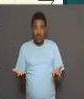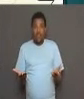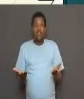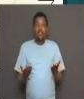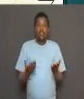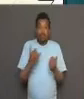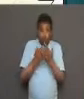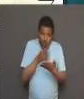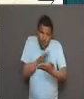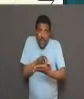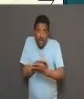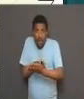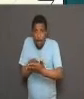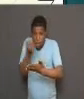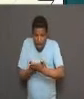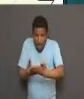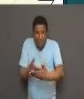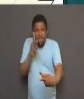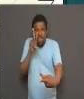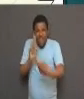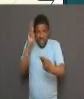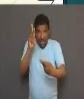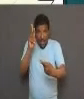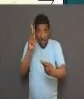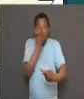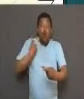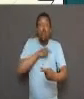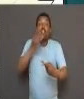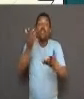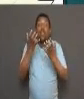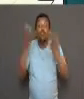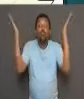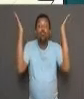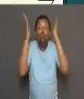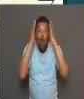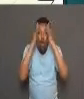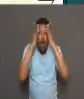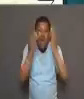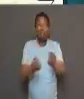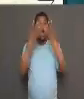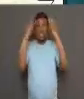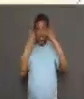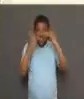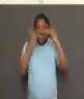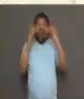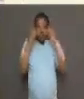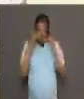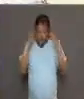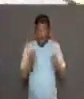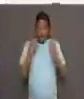In order to read a map effectively, we need to know as much as we can about it.